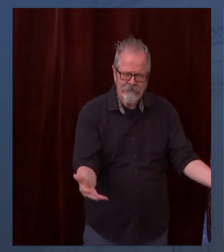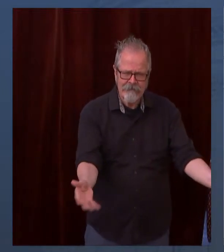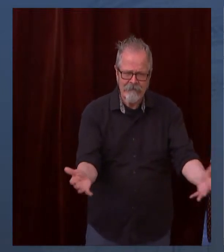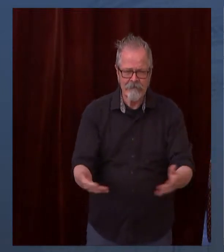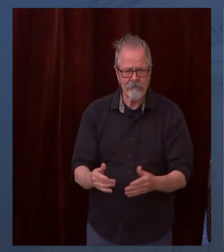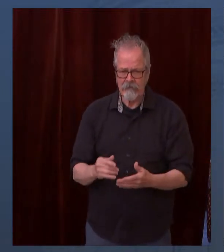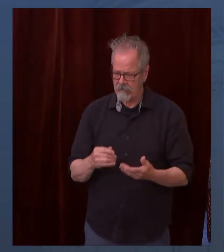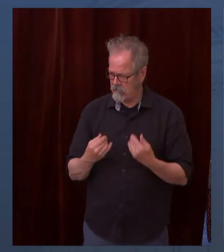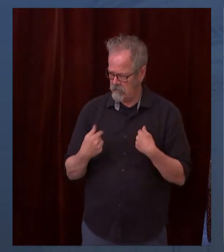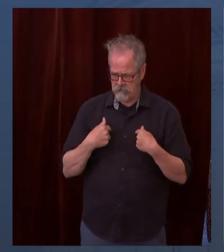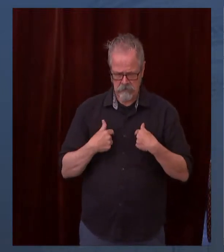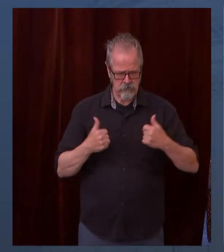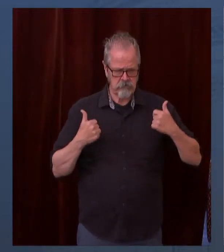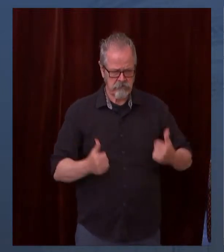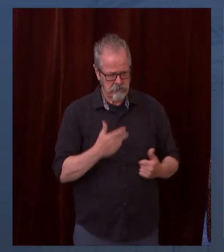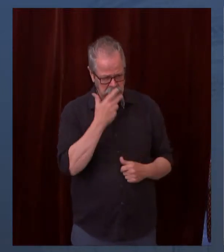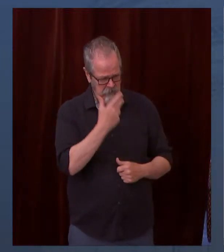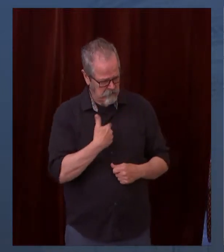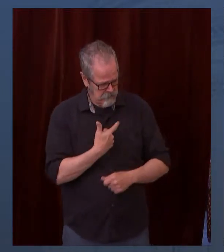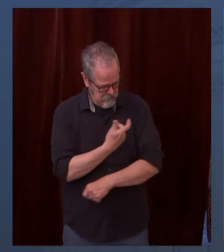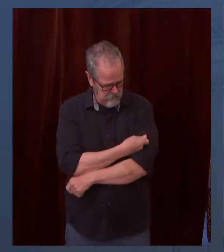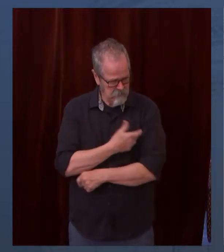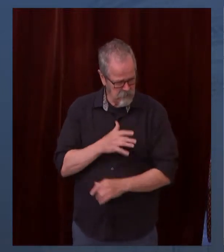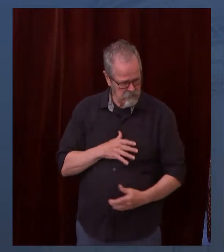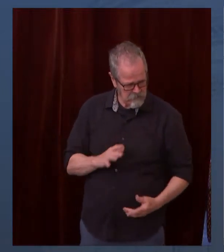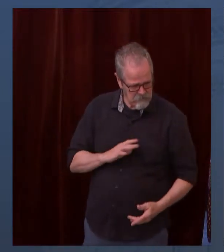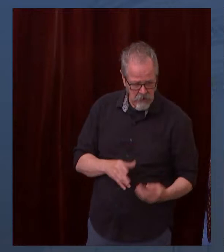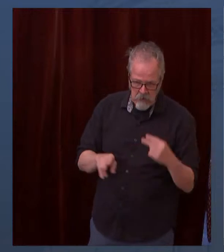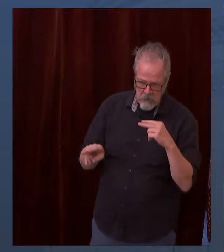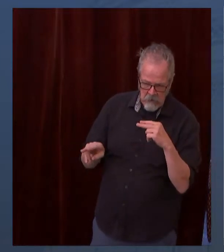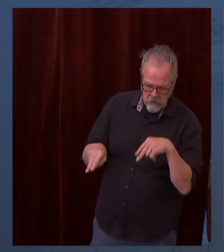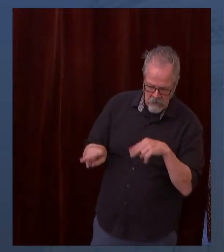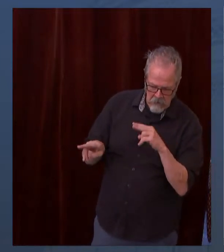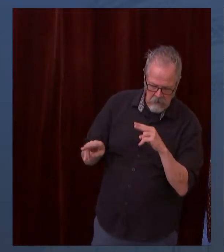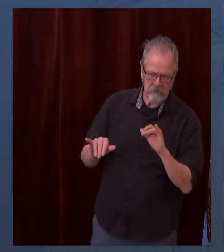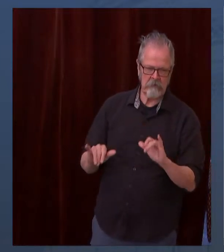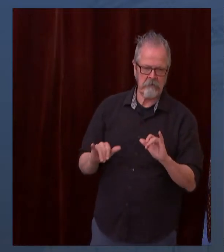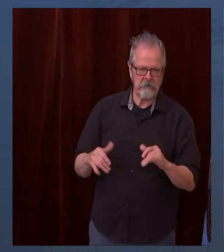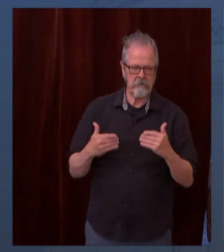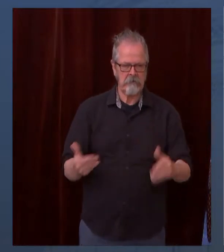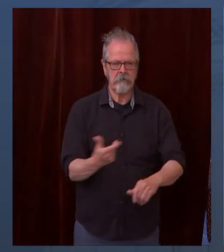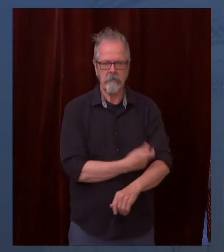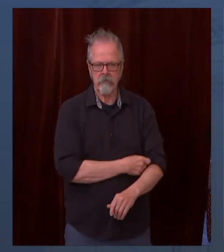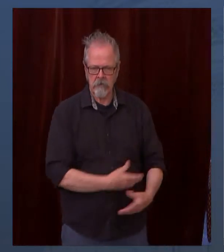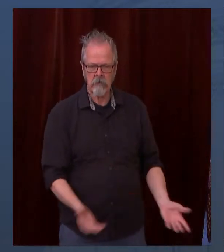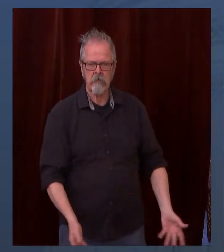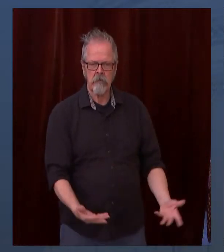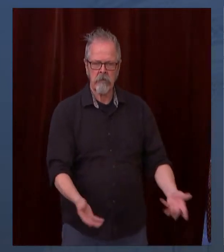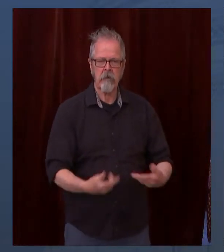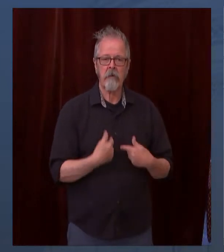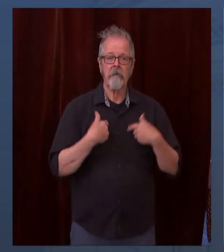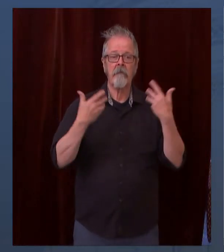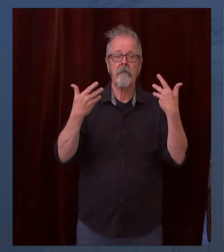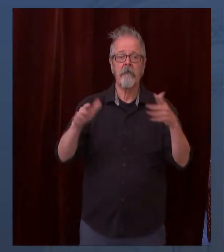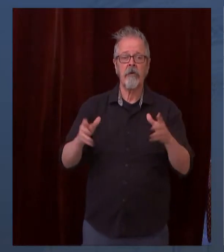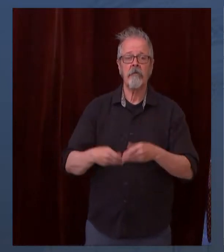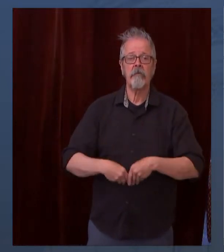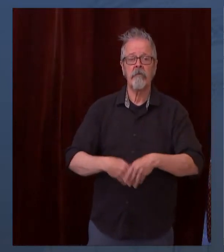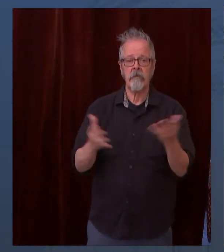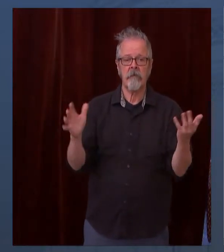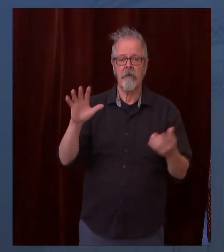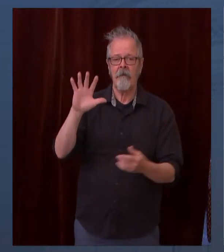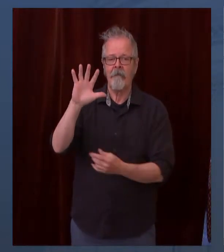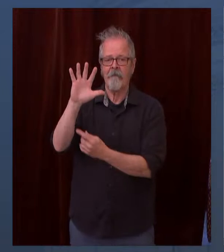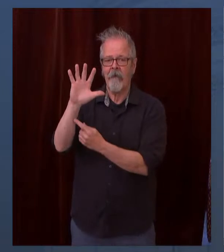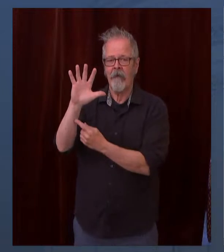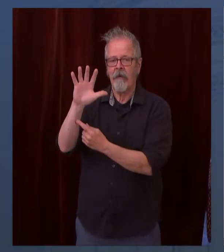Washingtonians, 30% of our state, have been fully vaccinated. We've now administered over 5.2 million doses. And that's absolutely